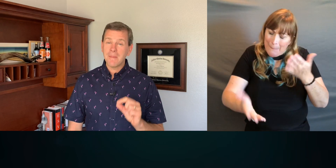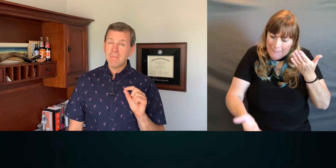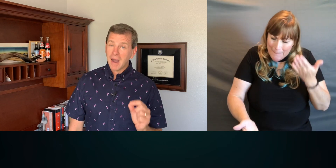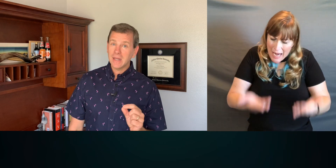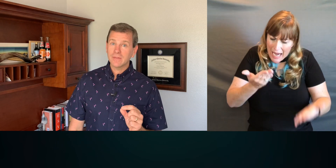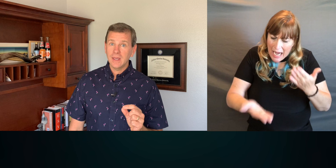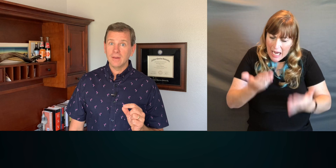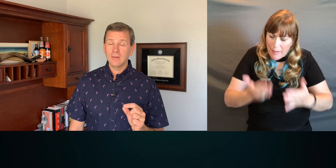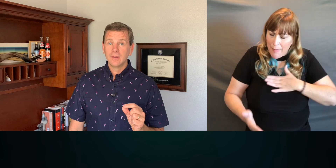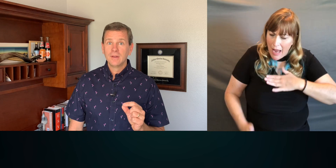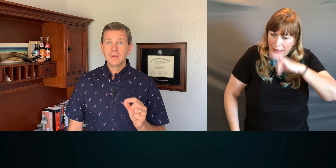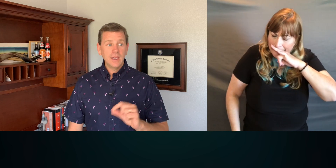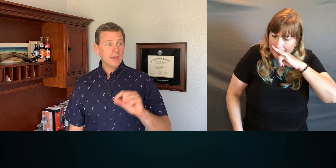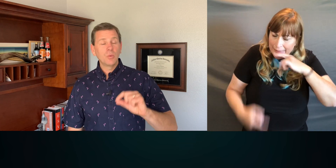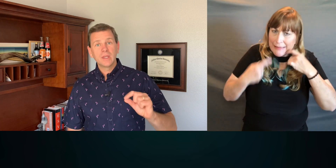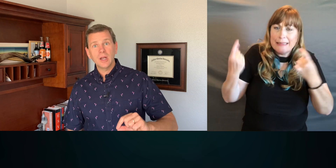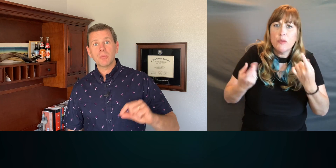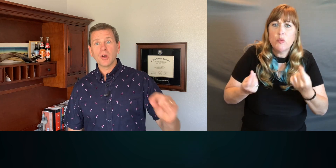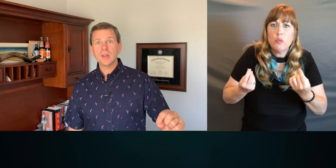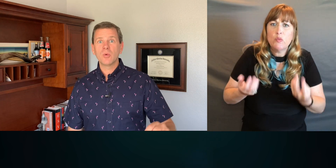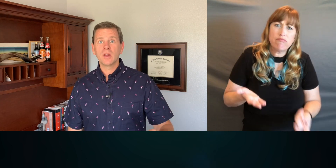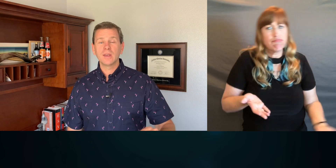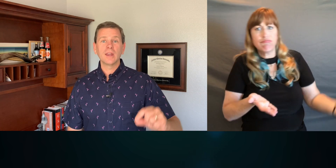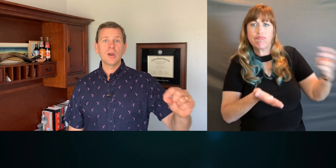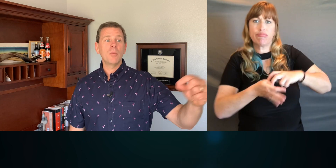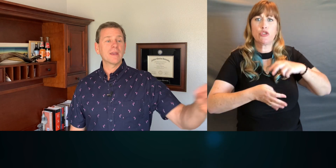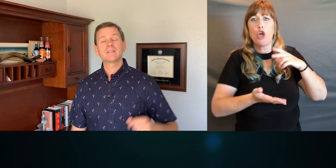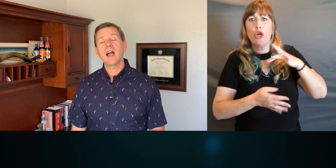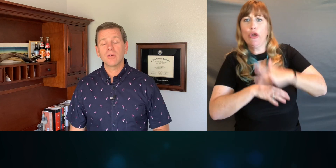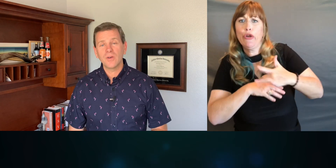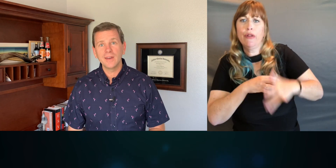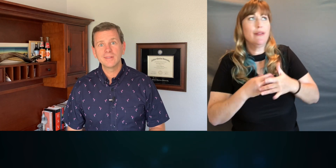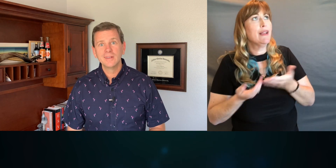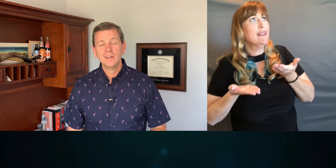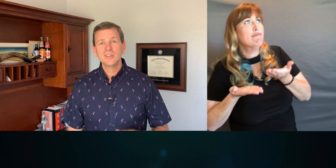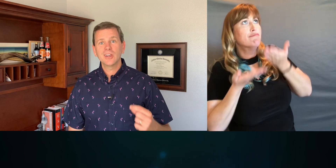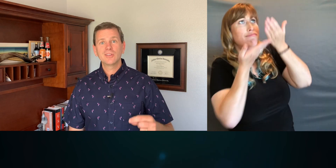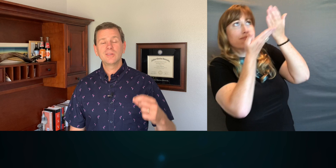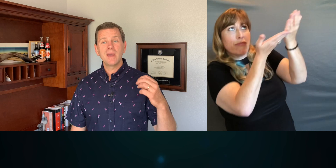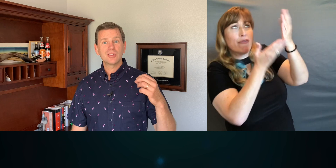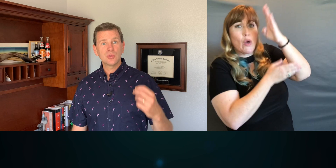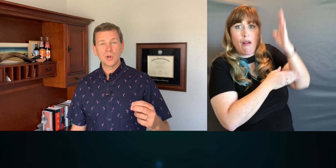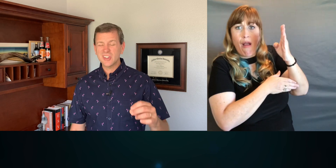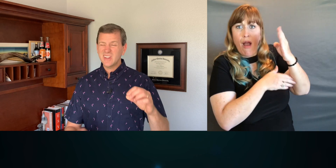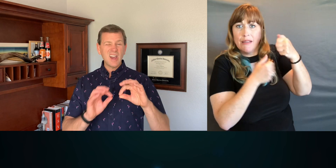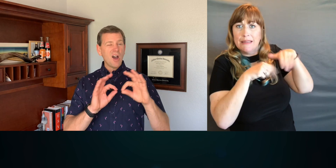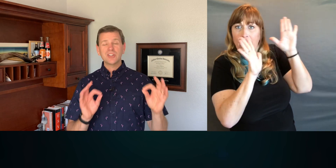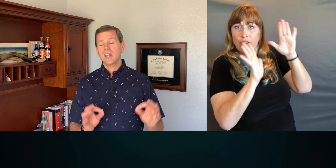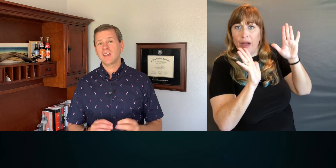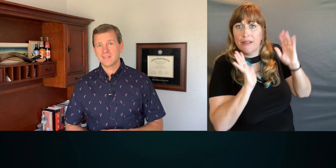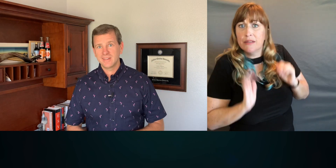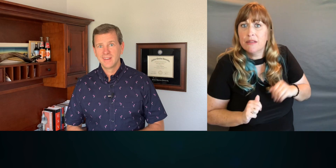just in case they might have sinned, he would get up early in the morning and go and make a sacrifice just to make sure, just in the